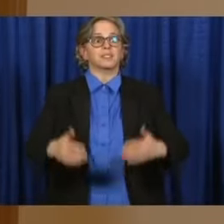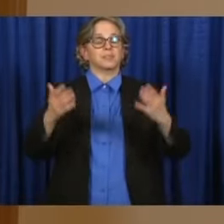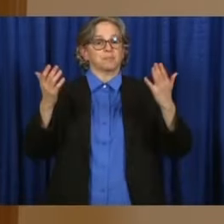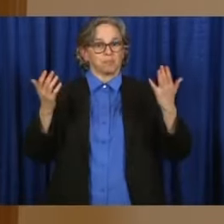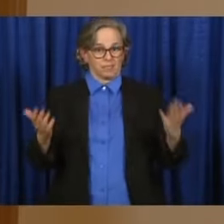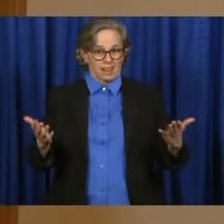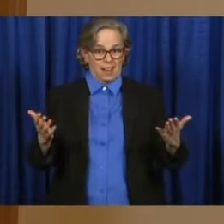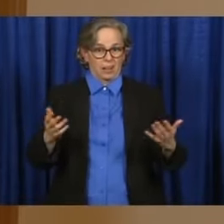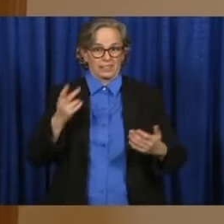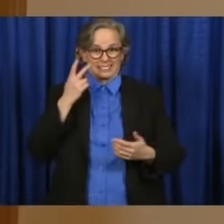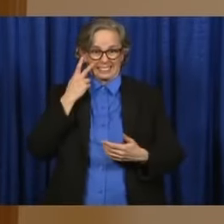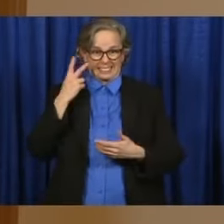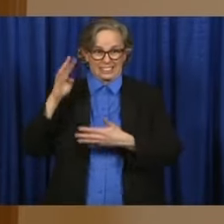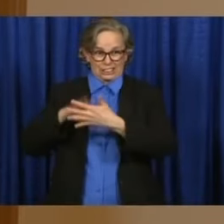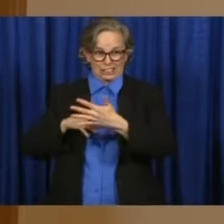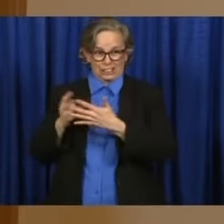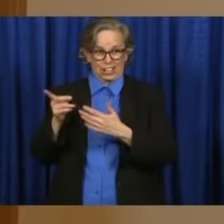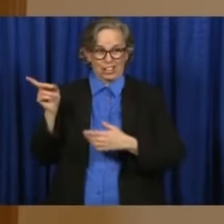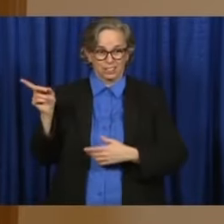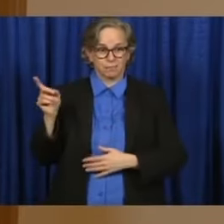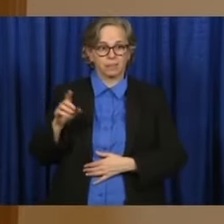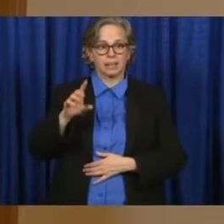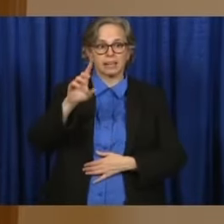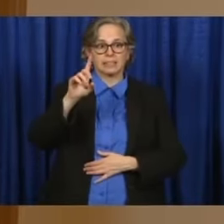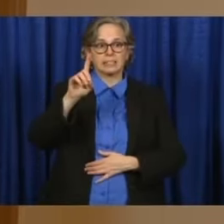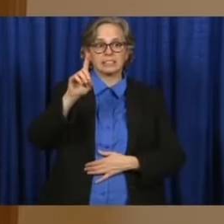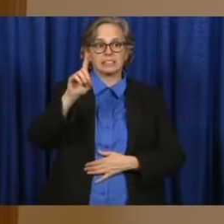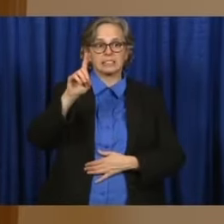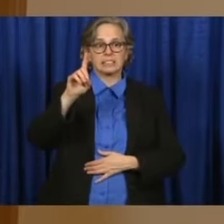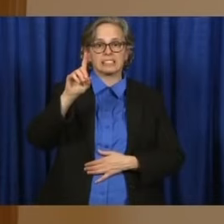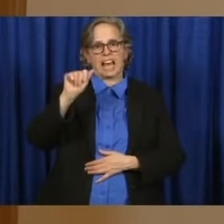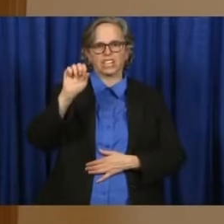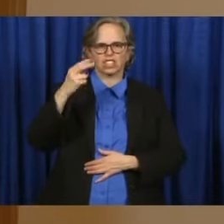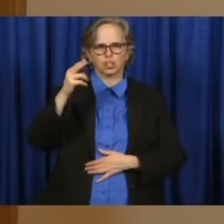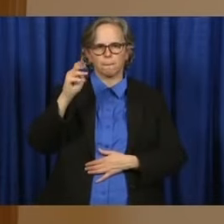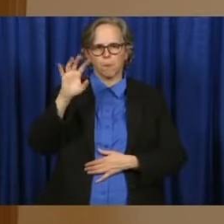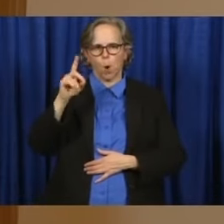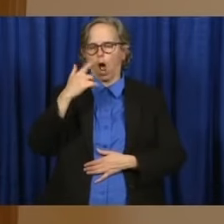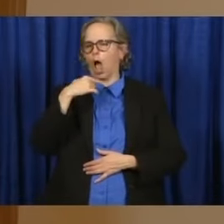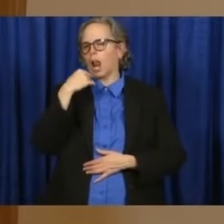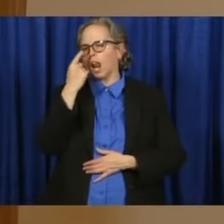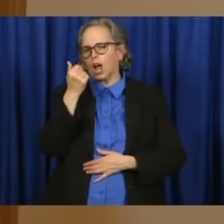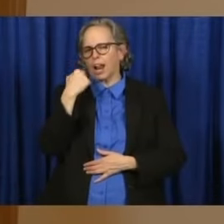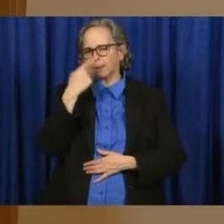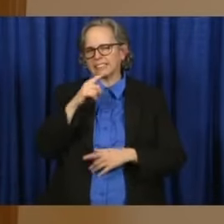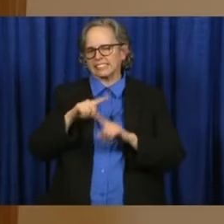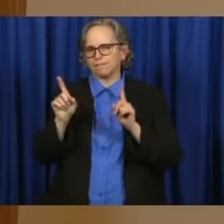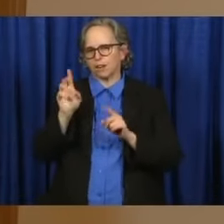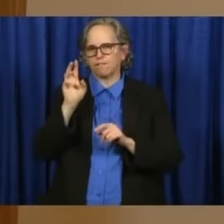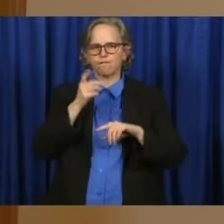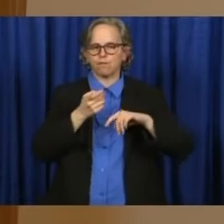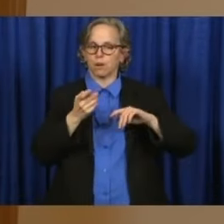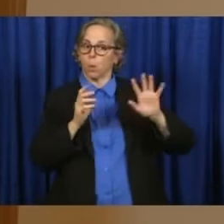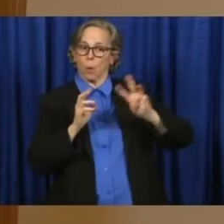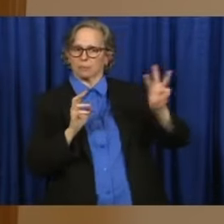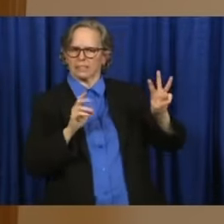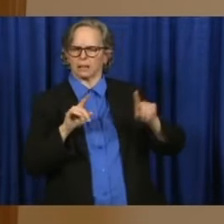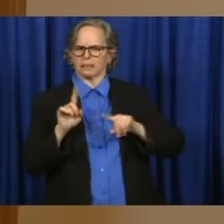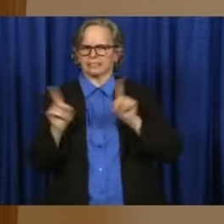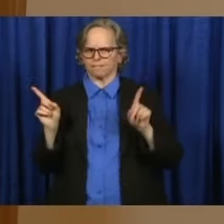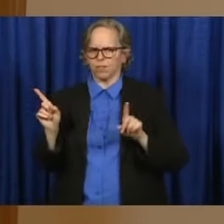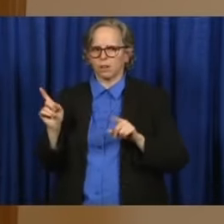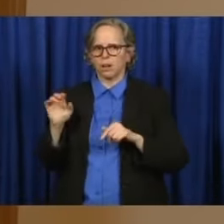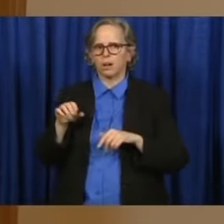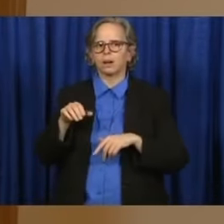We will have a new dashboard, a little new way it looks on our website as well. These are some of the other numbers that I've been